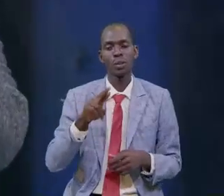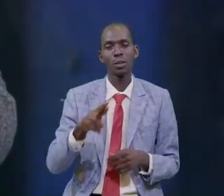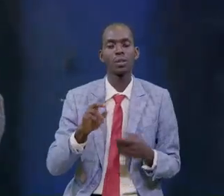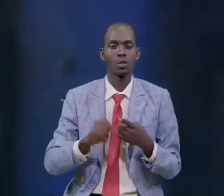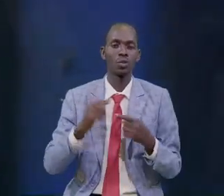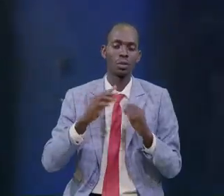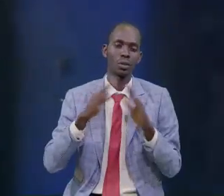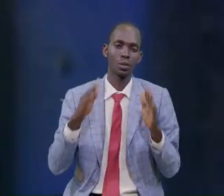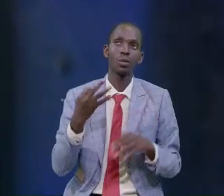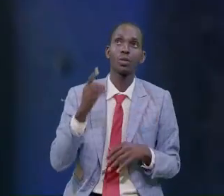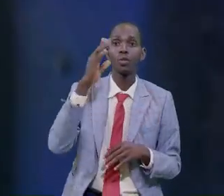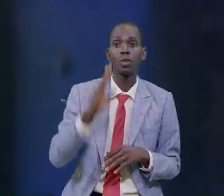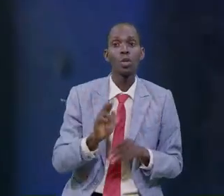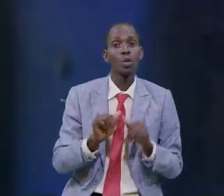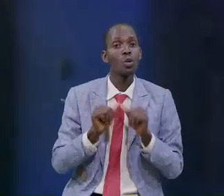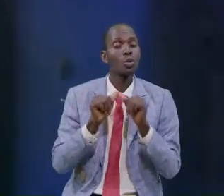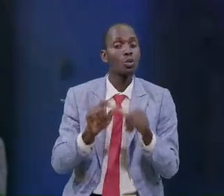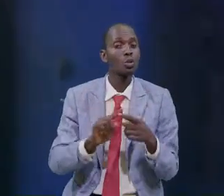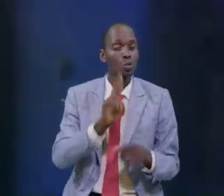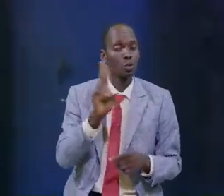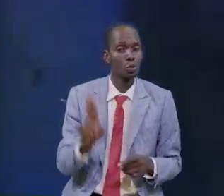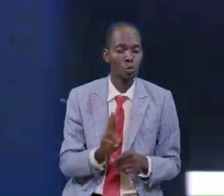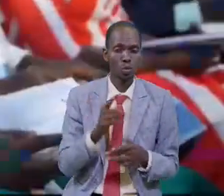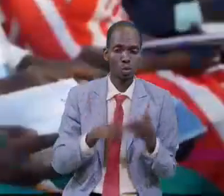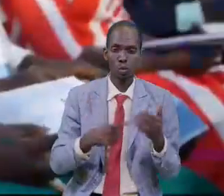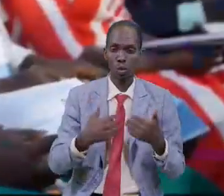got. What you don't use, you lose.